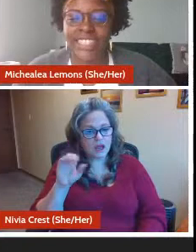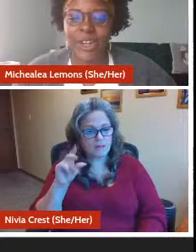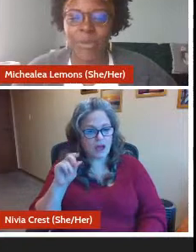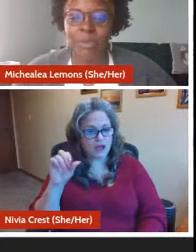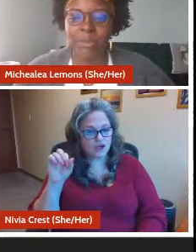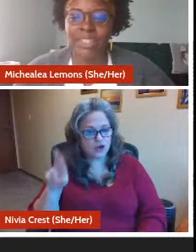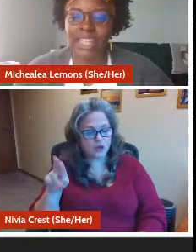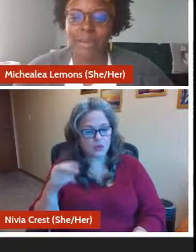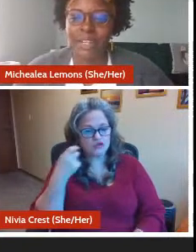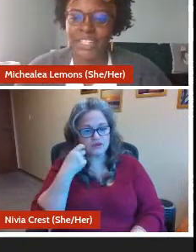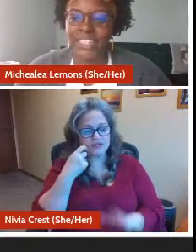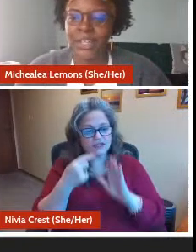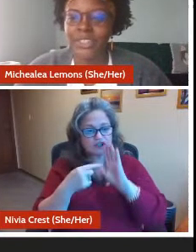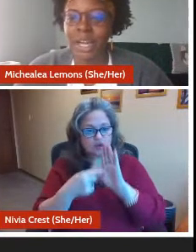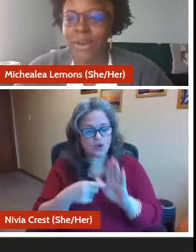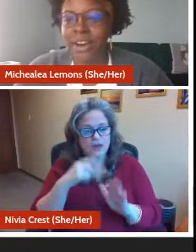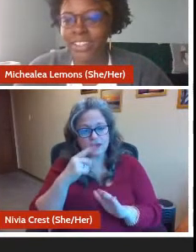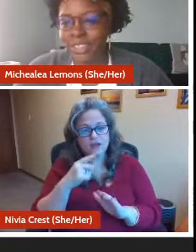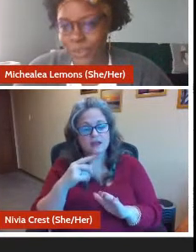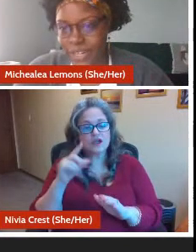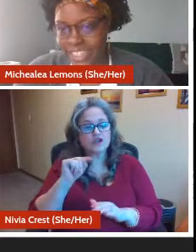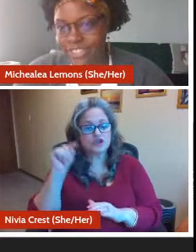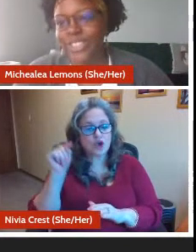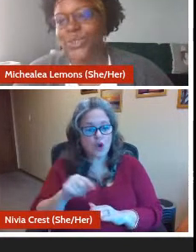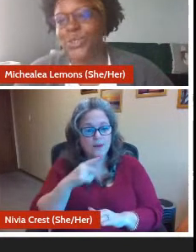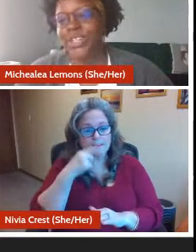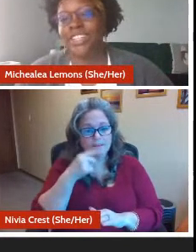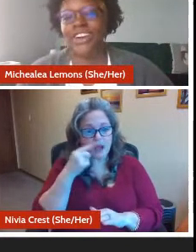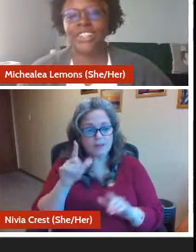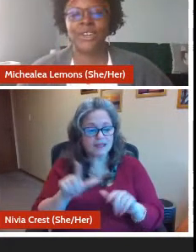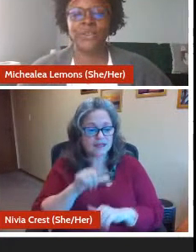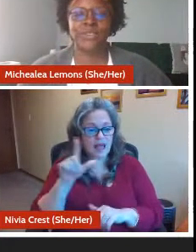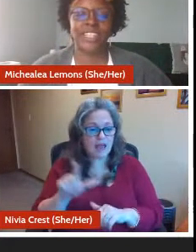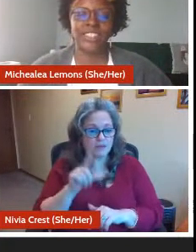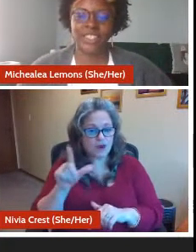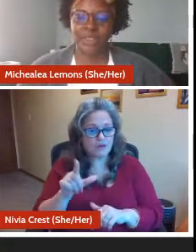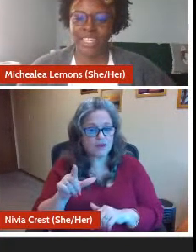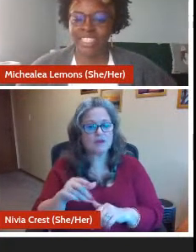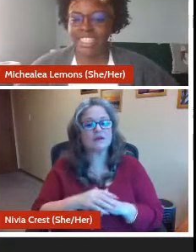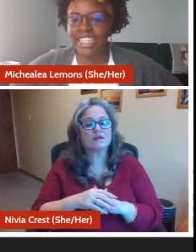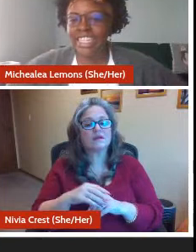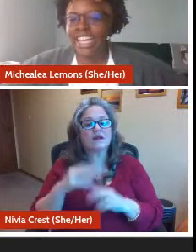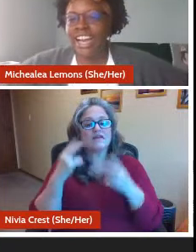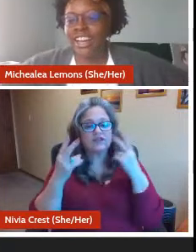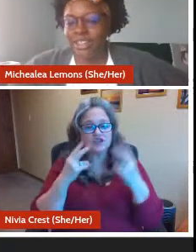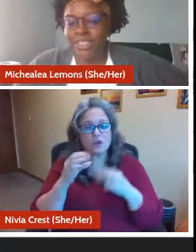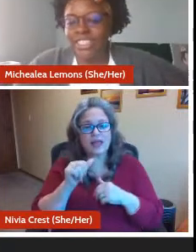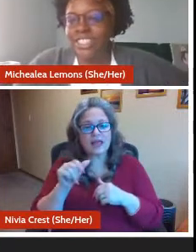featured in Tacoma Public Library's Hilltop Stories Visual and Audio Reflections event.